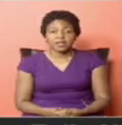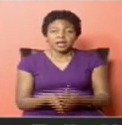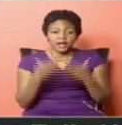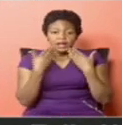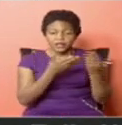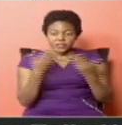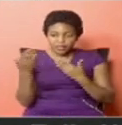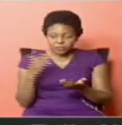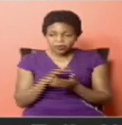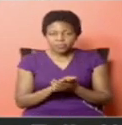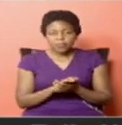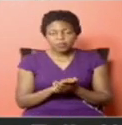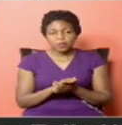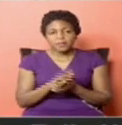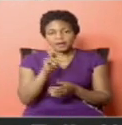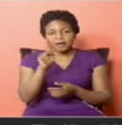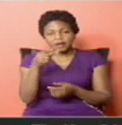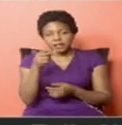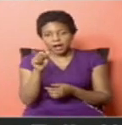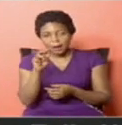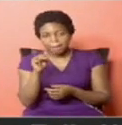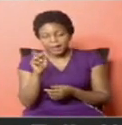Thank you, Mr. Kamadi.